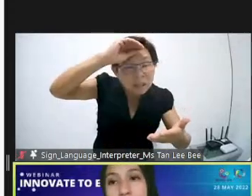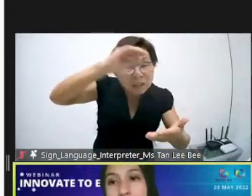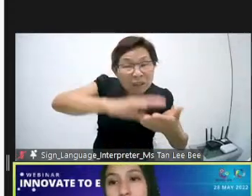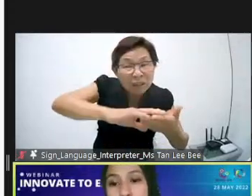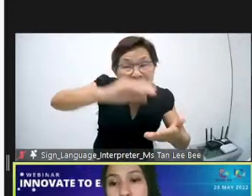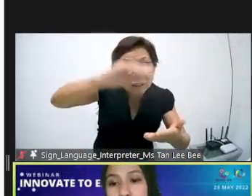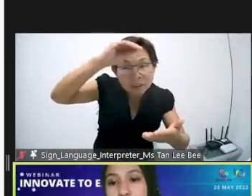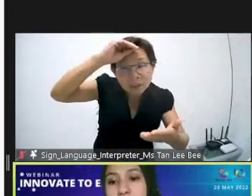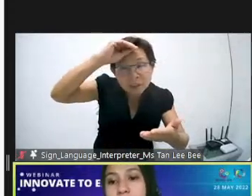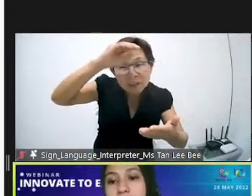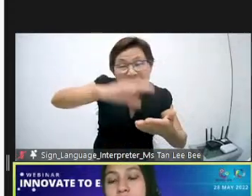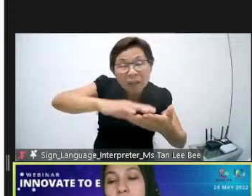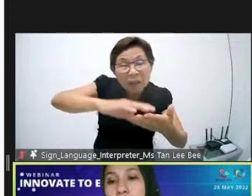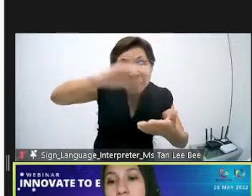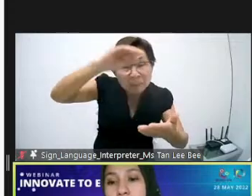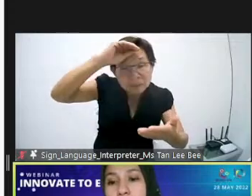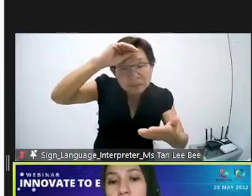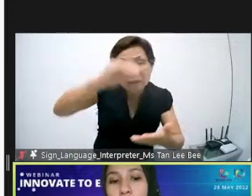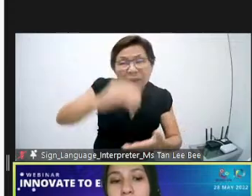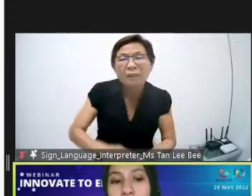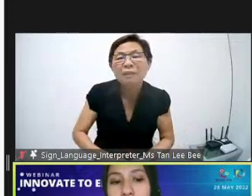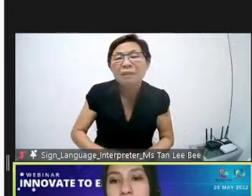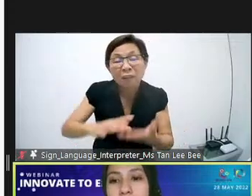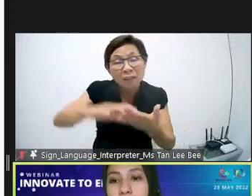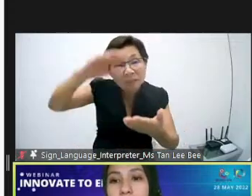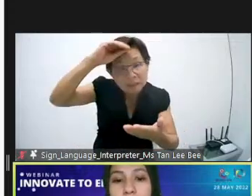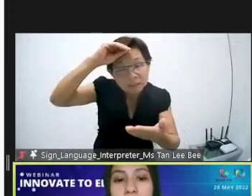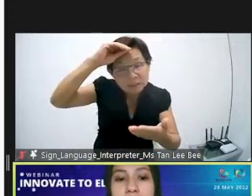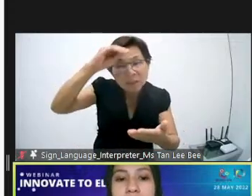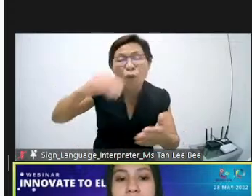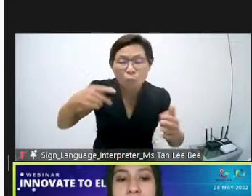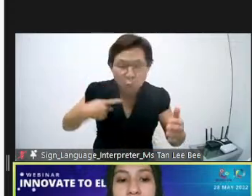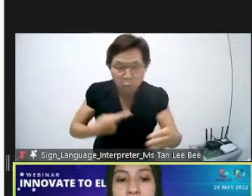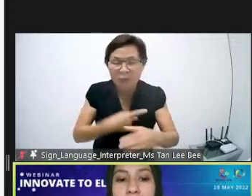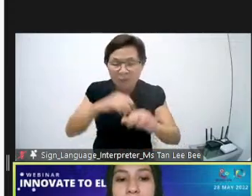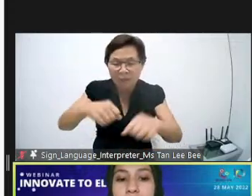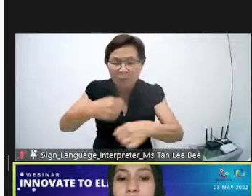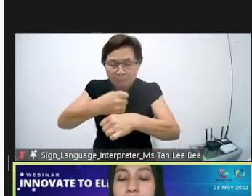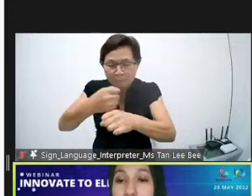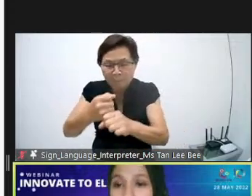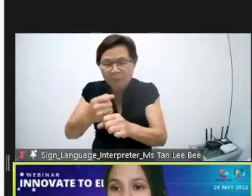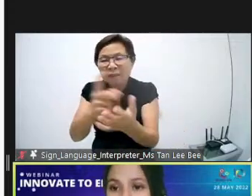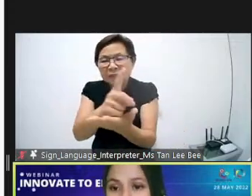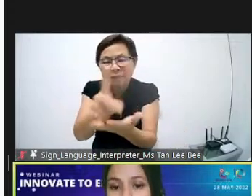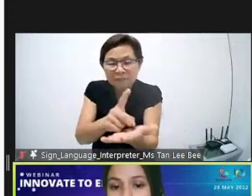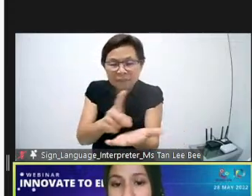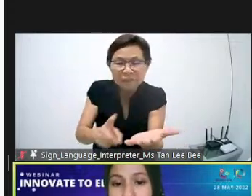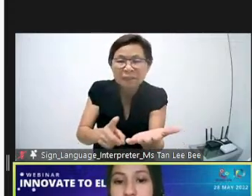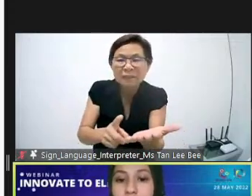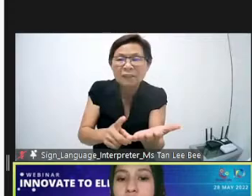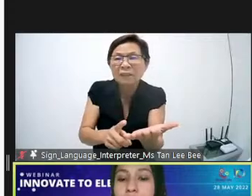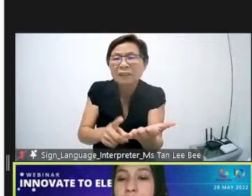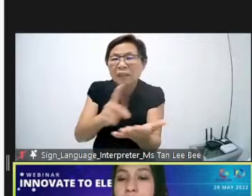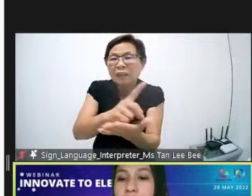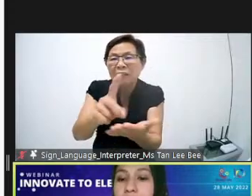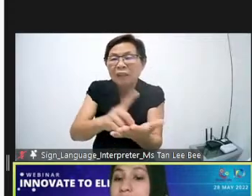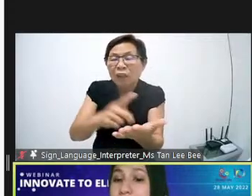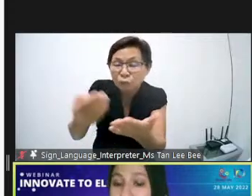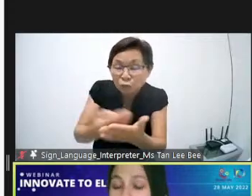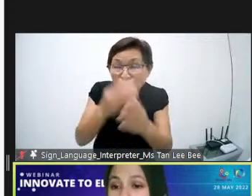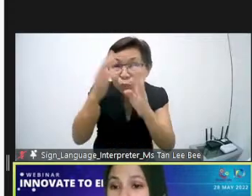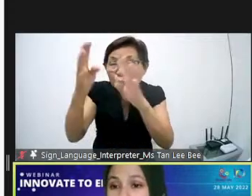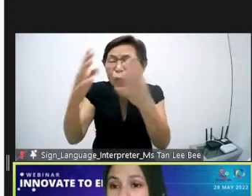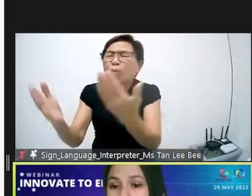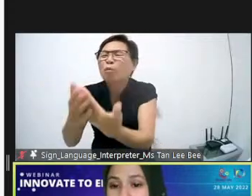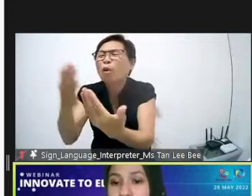think carefully, so that we can develop or design the right innovation to make it